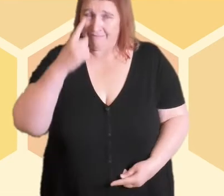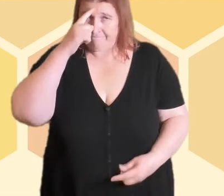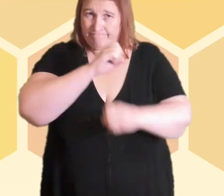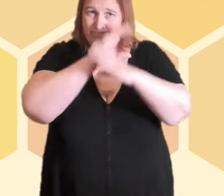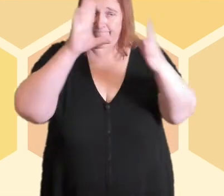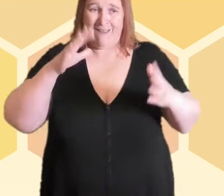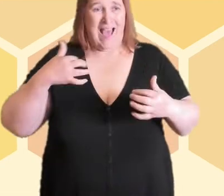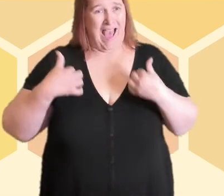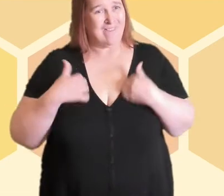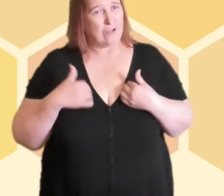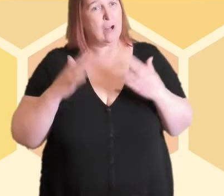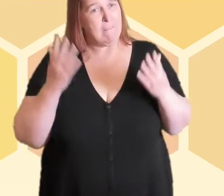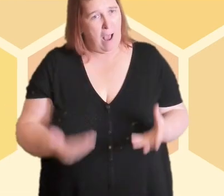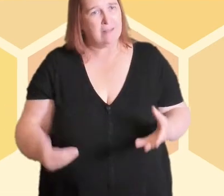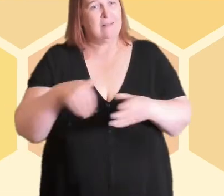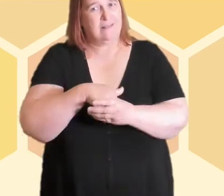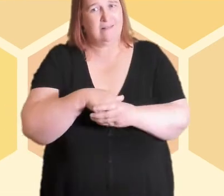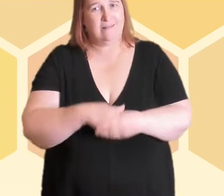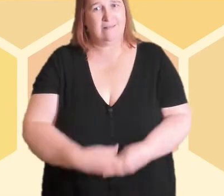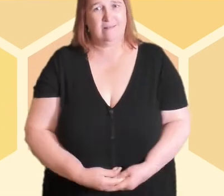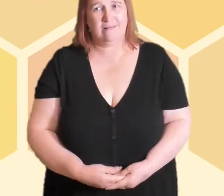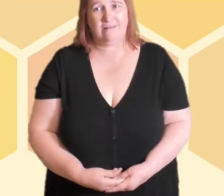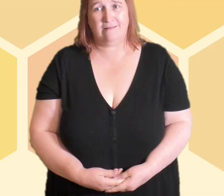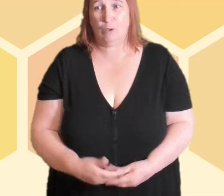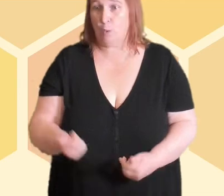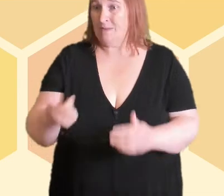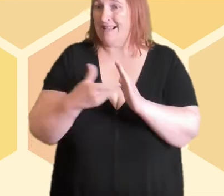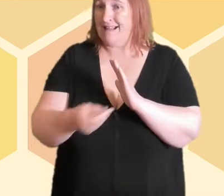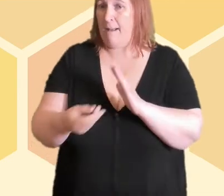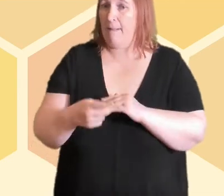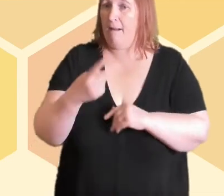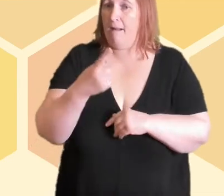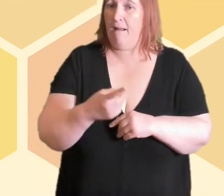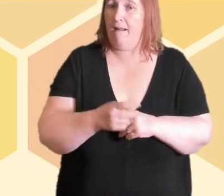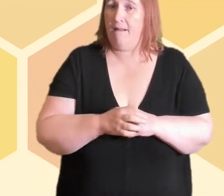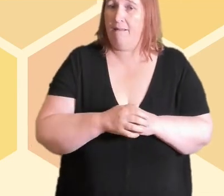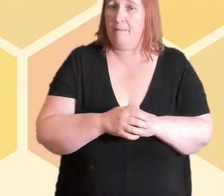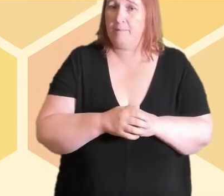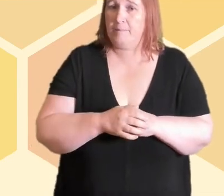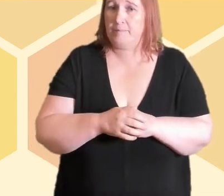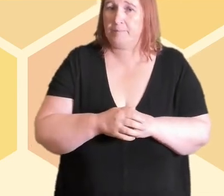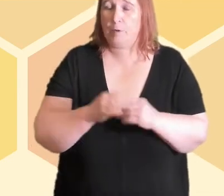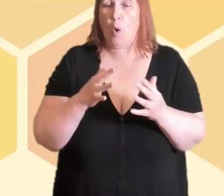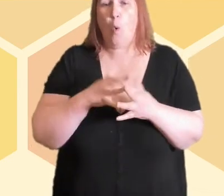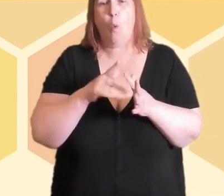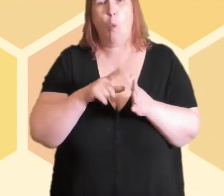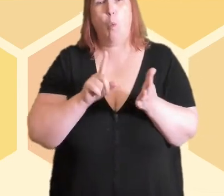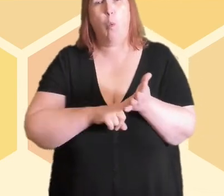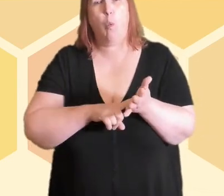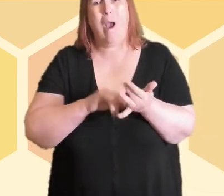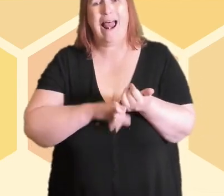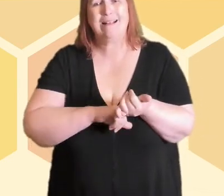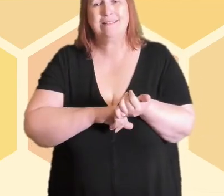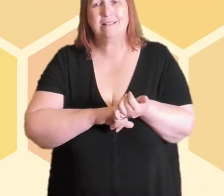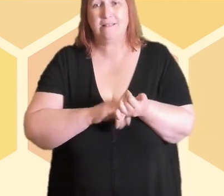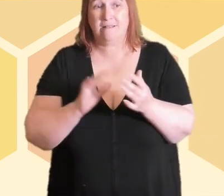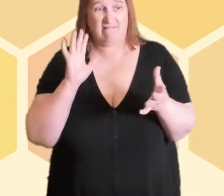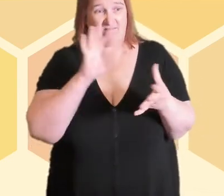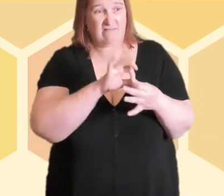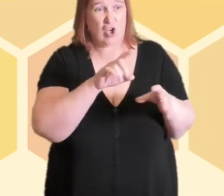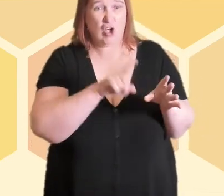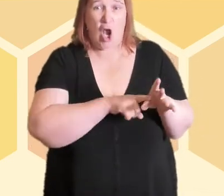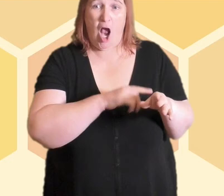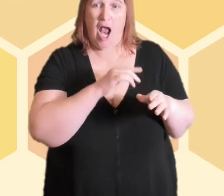A great example of this is the well in Sheffield. They have connected with students and young adults